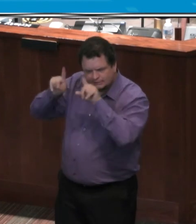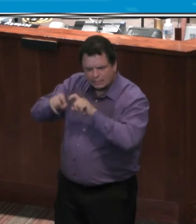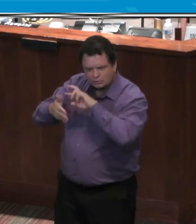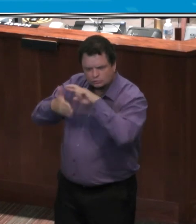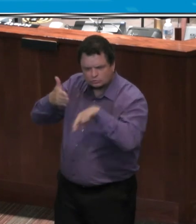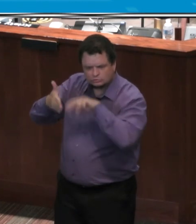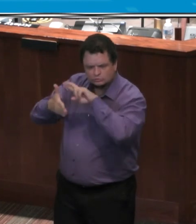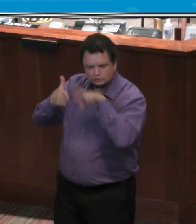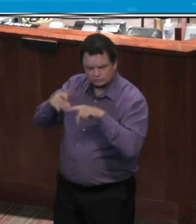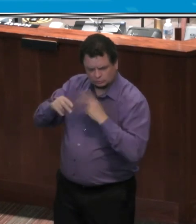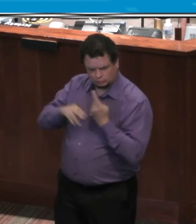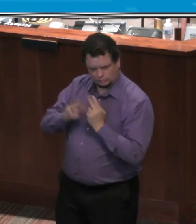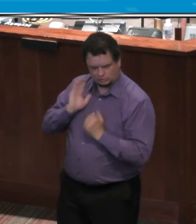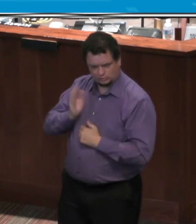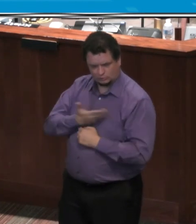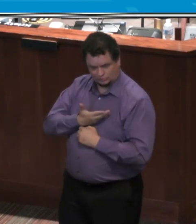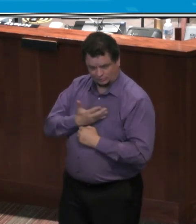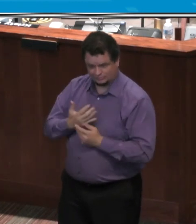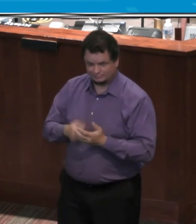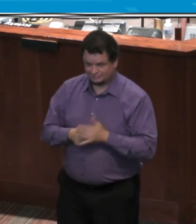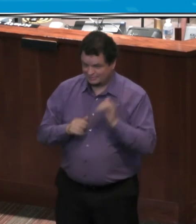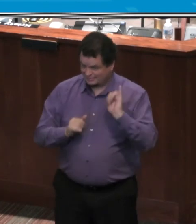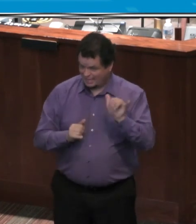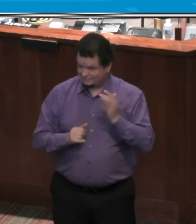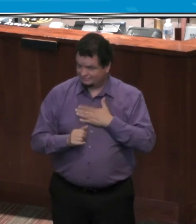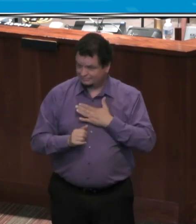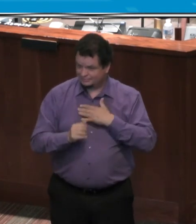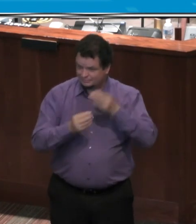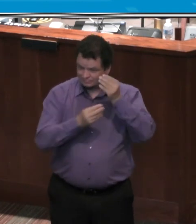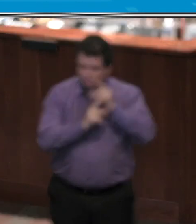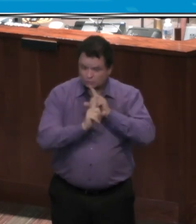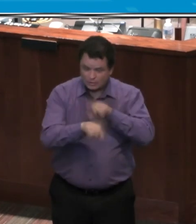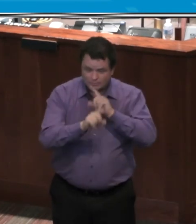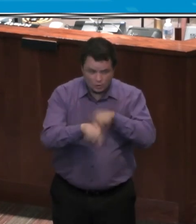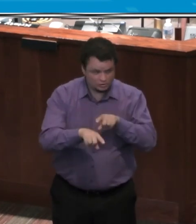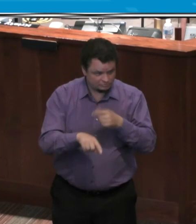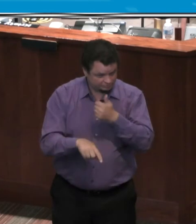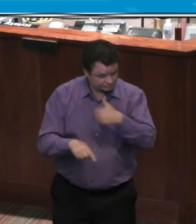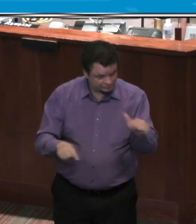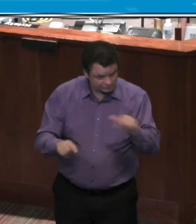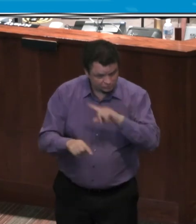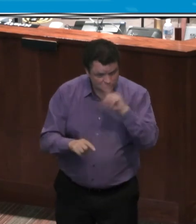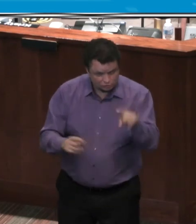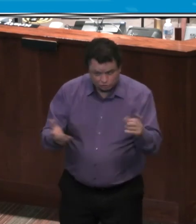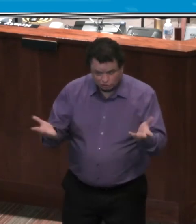That's what I have for you today. Questions? Yes.